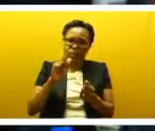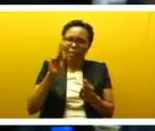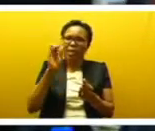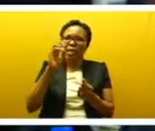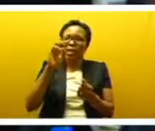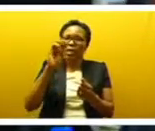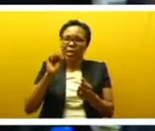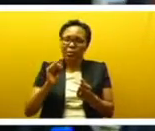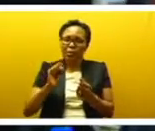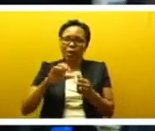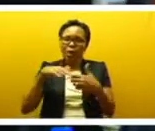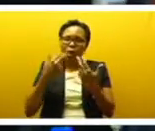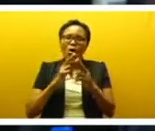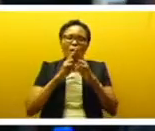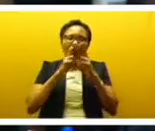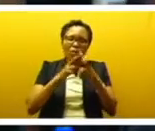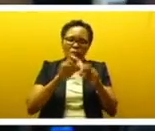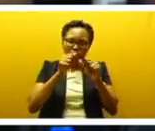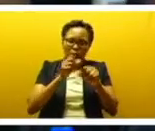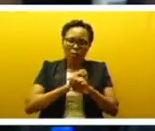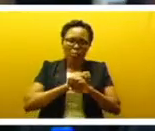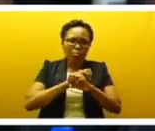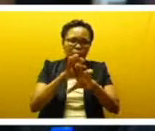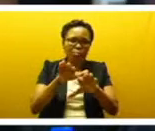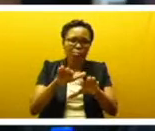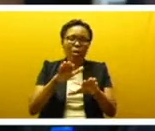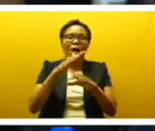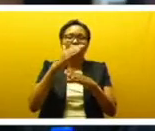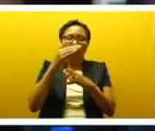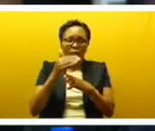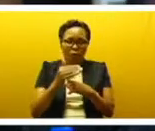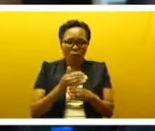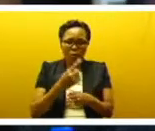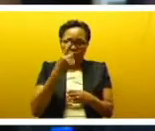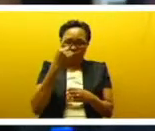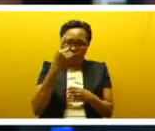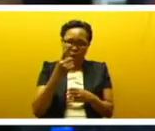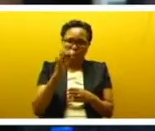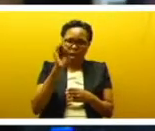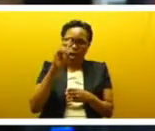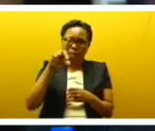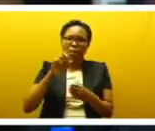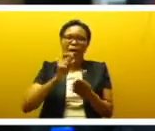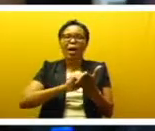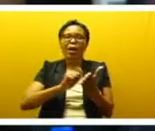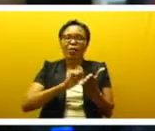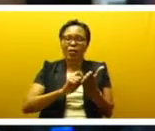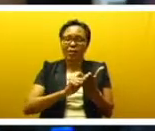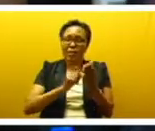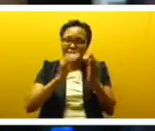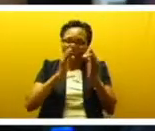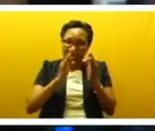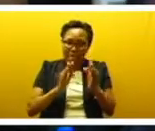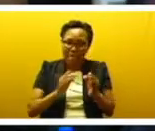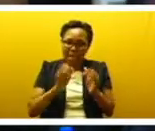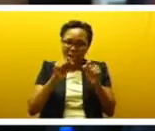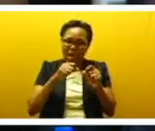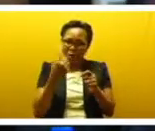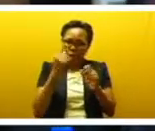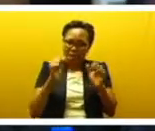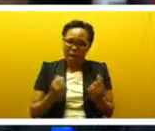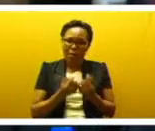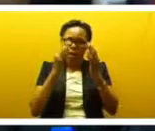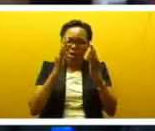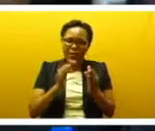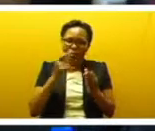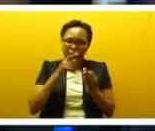or results can be transmitted from one IP address is if they were collected, and